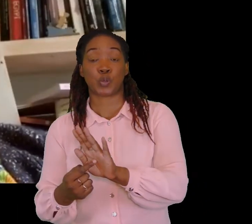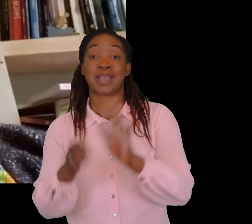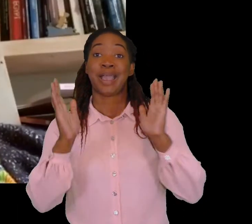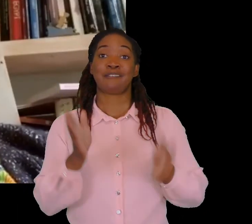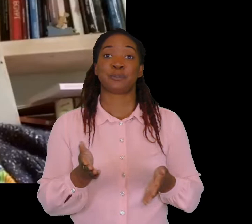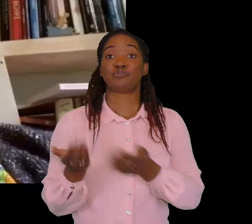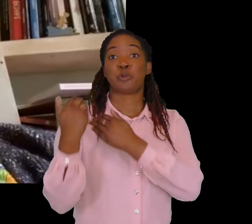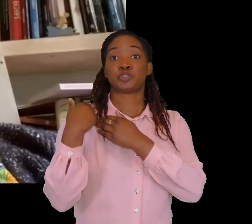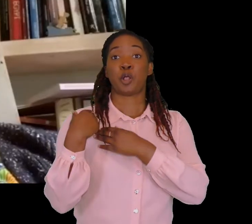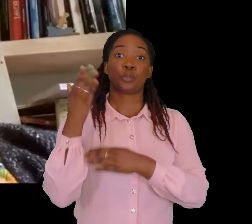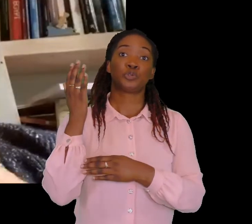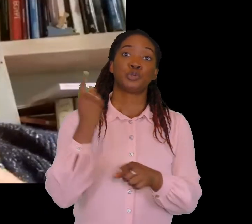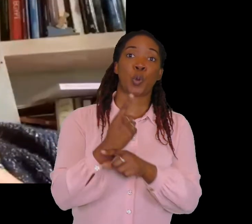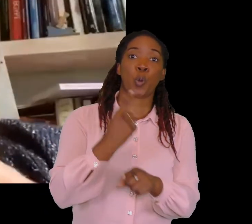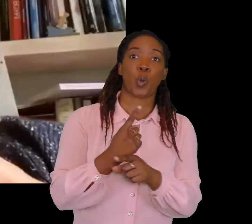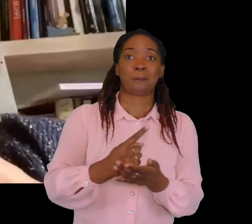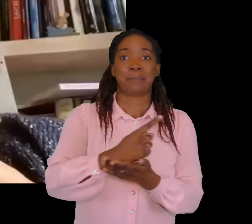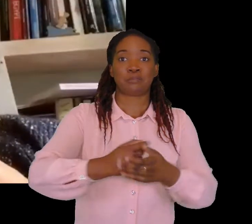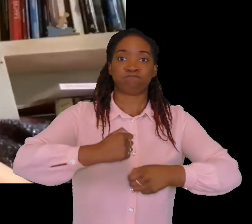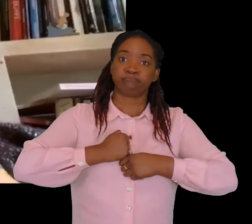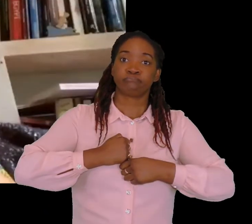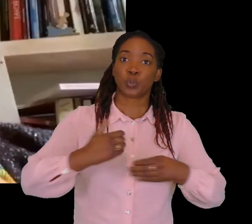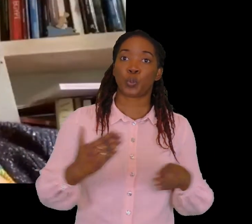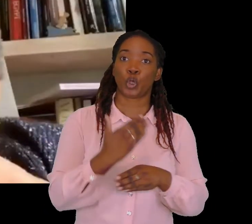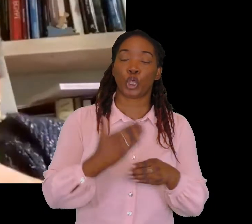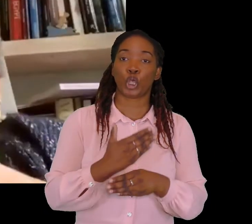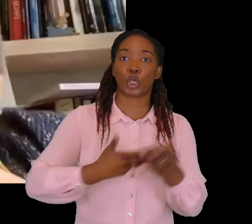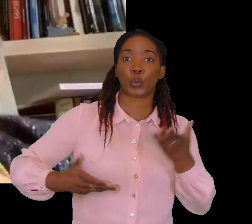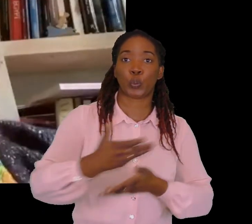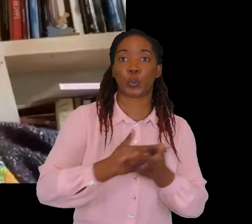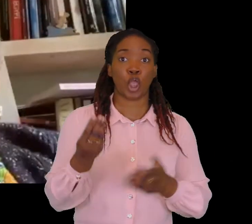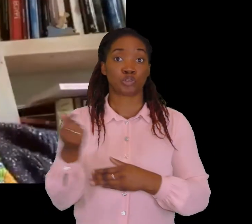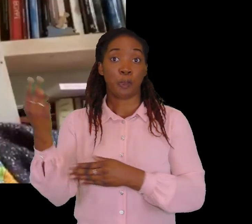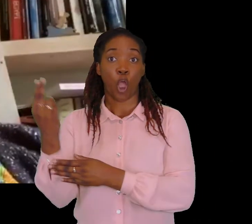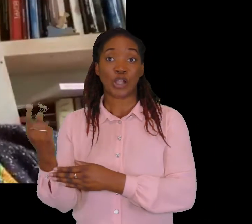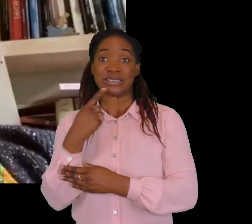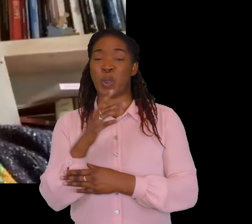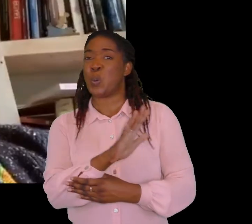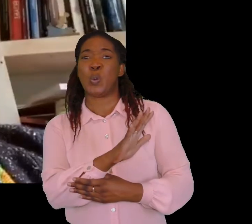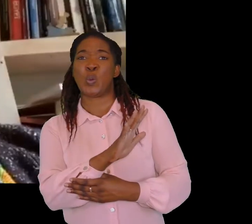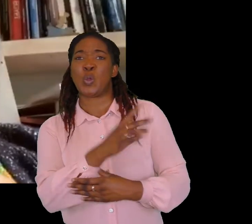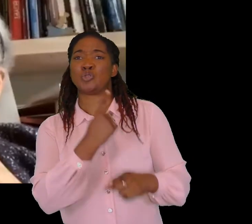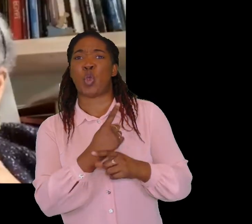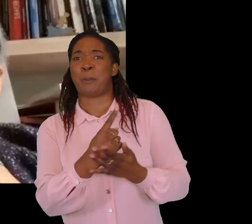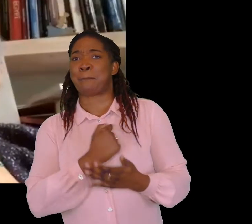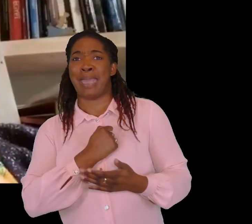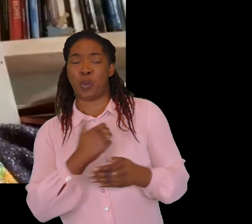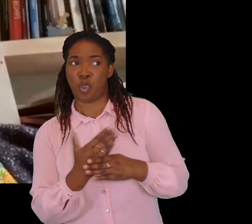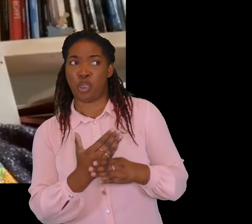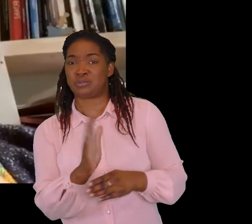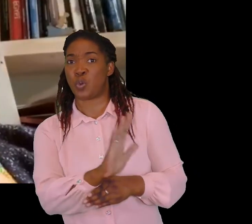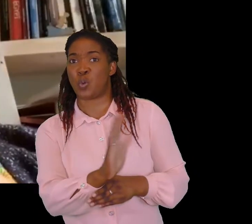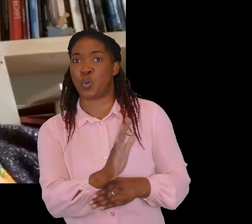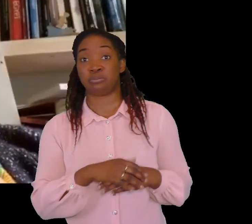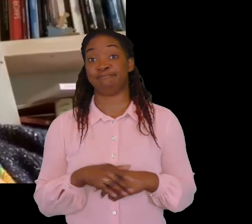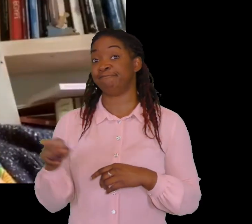your work. And, I've met artists that say, oh no, I can't talk about my work. And you think, well, if you don't,